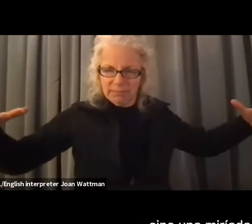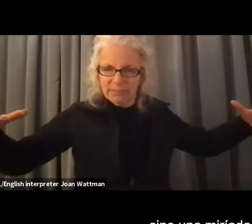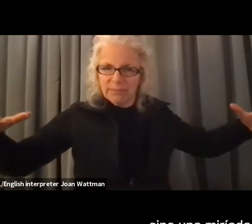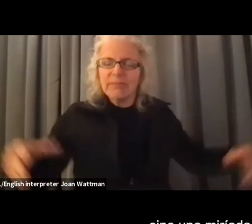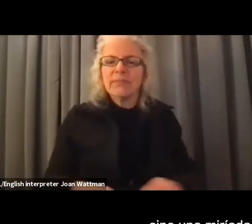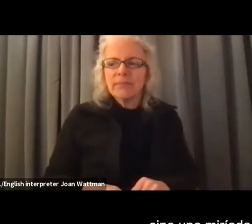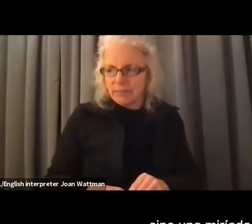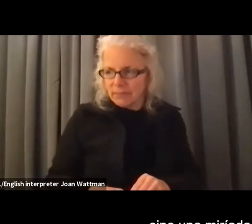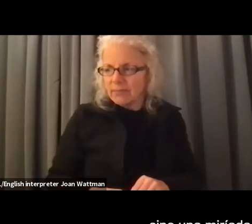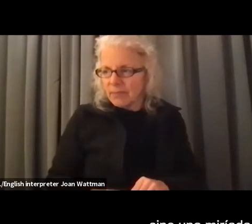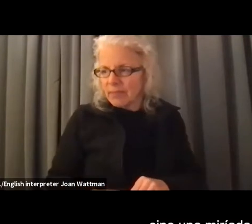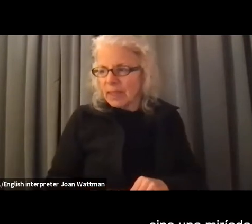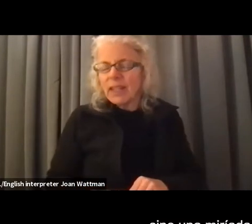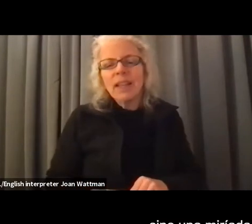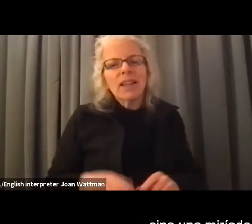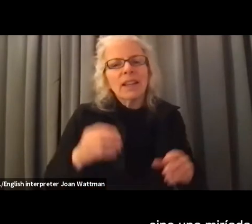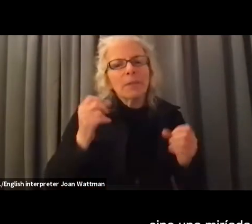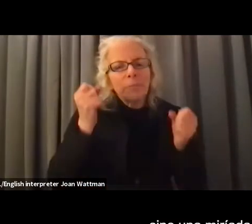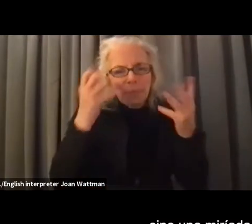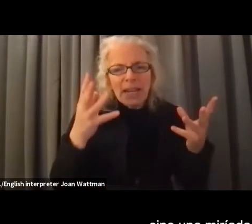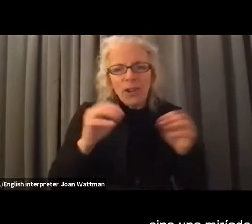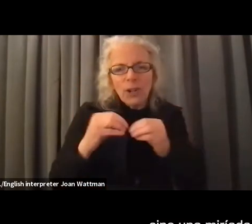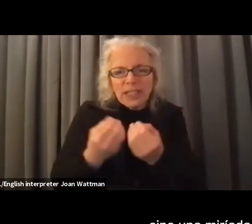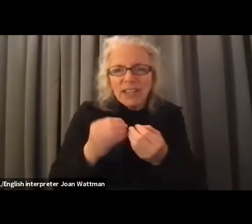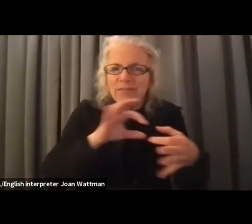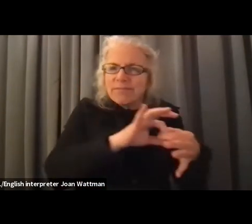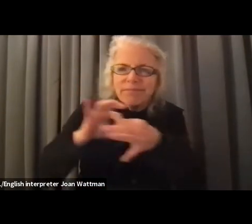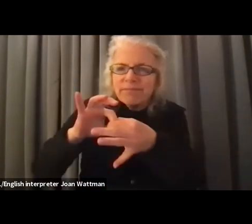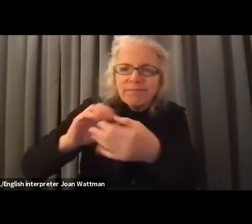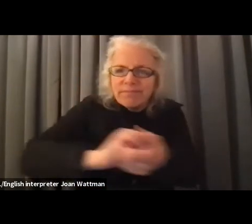but a myriad of other organizations, many of them working in collaboration.